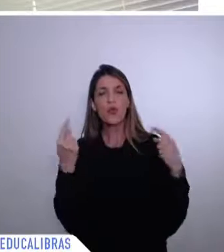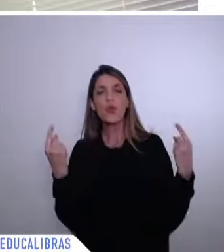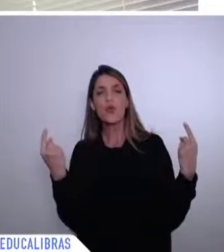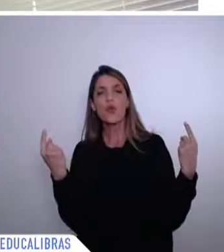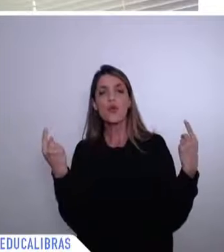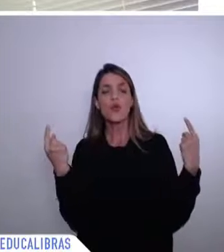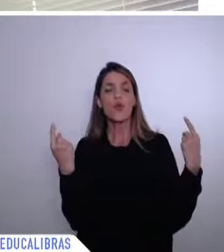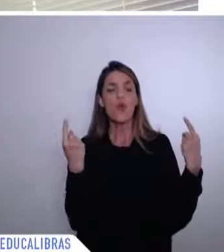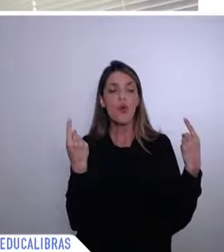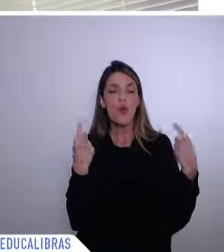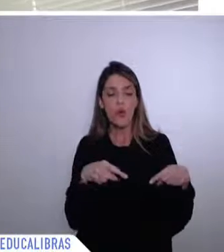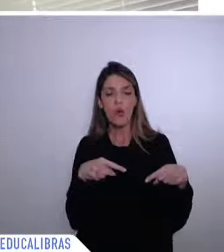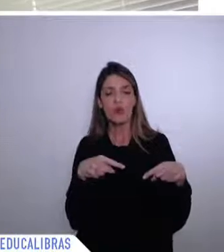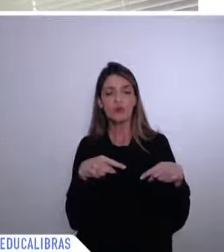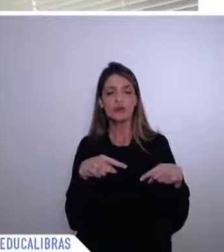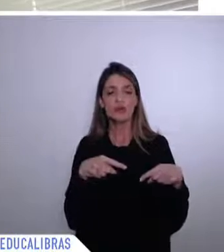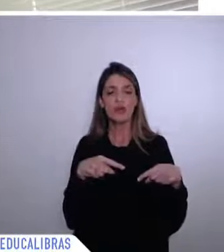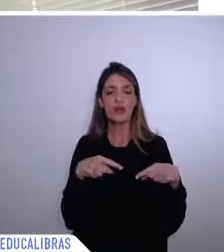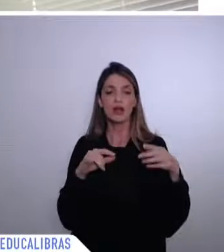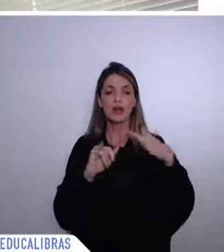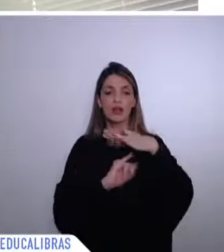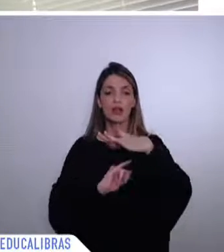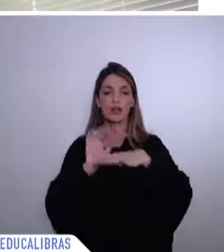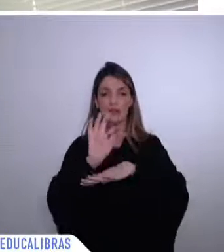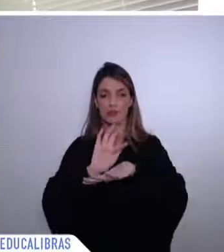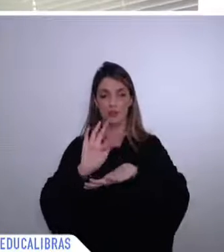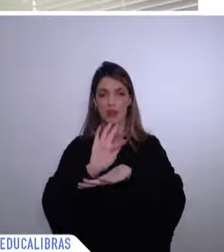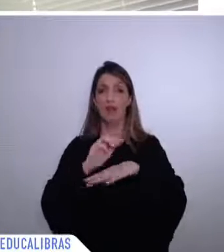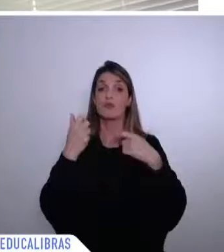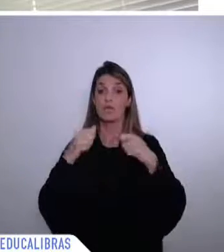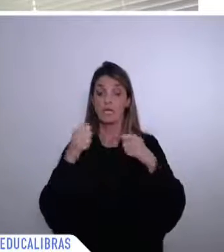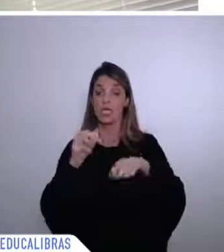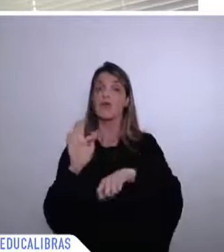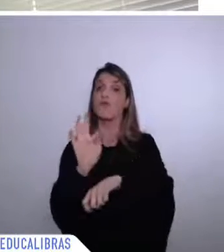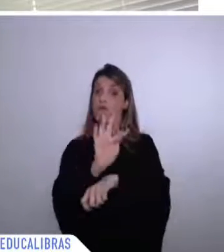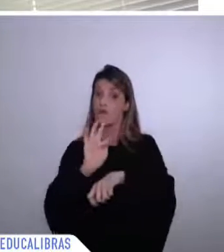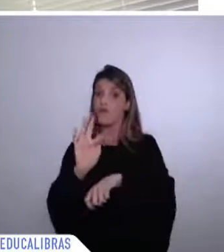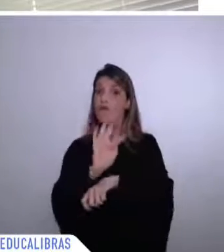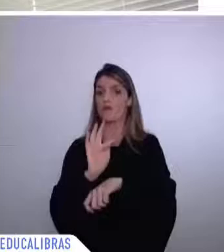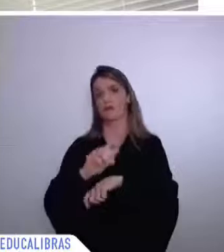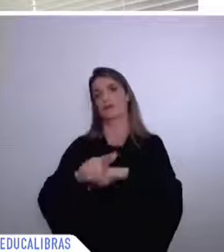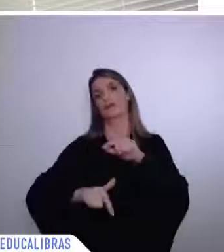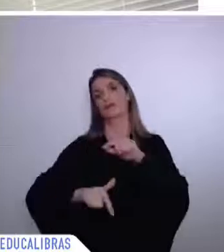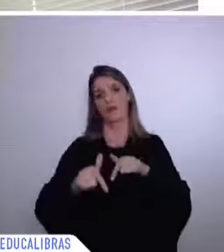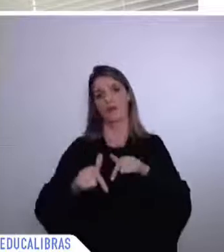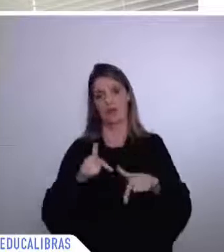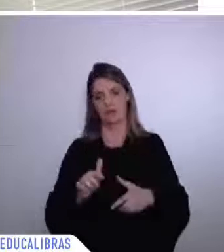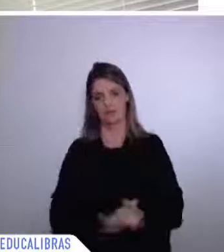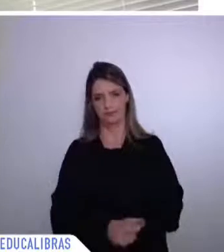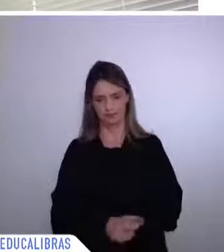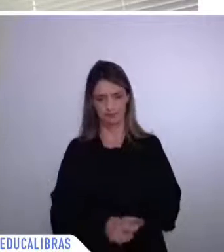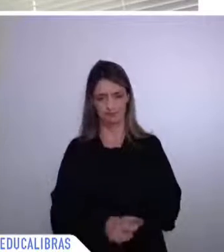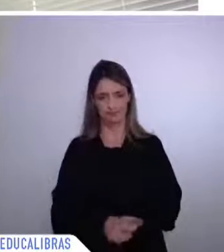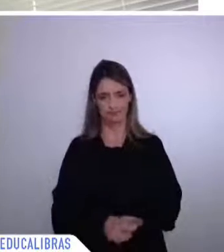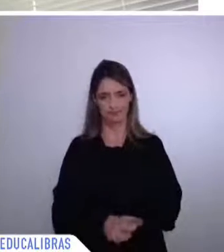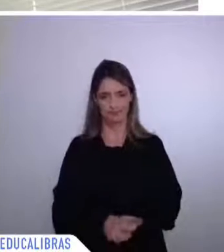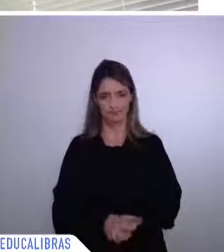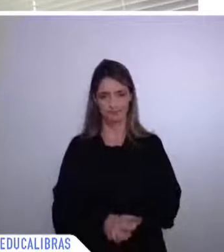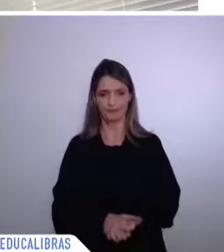the fight against informality are experiences that strengthen the formalization of